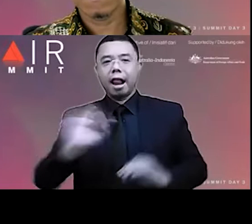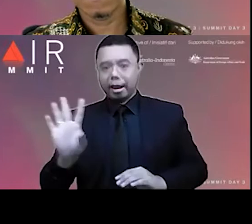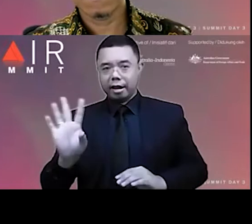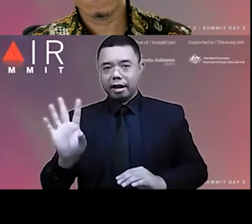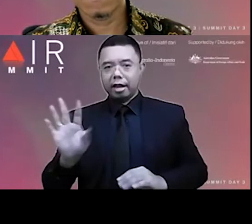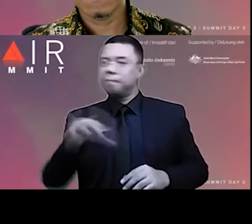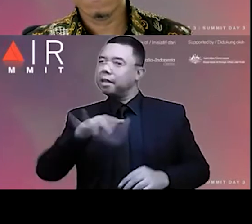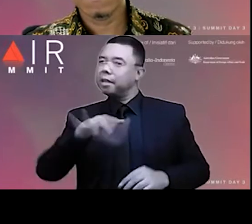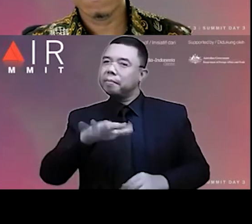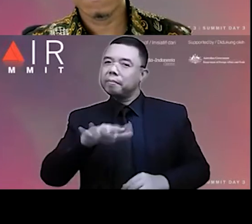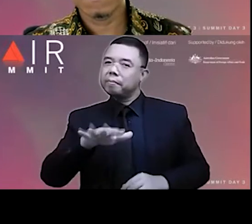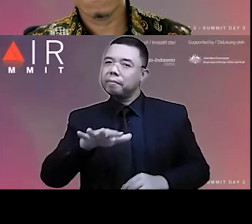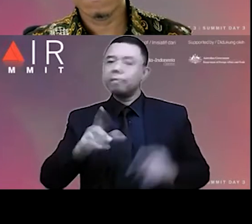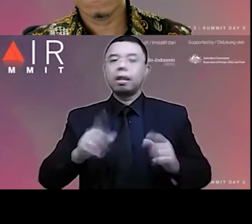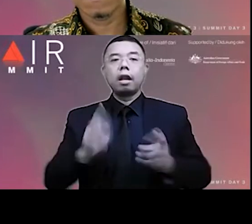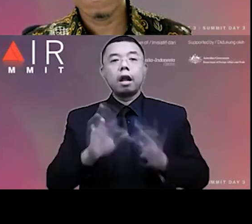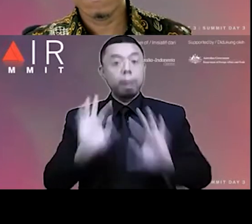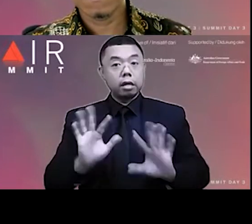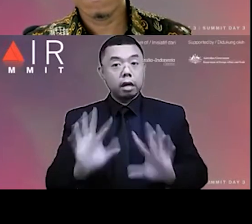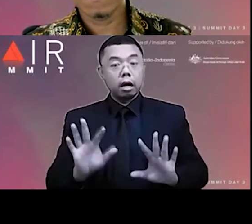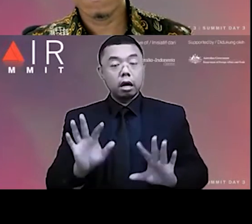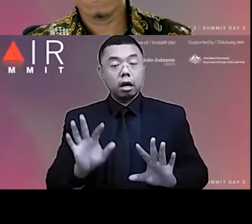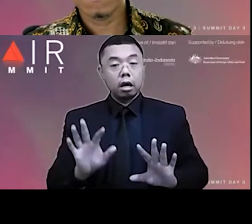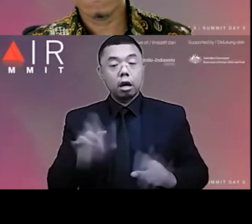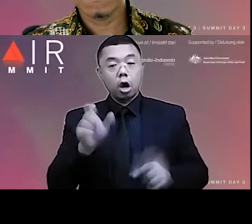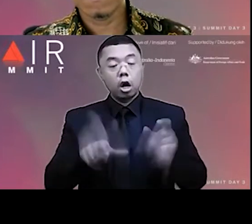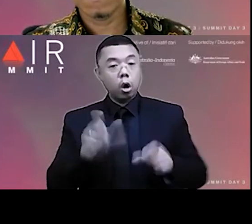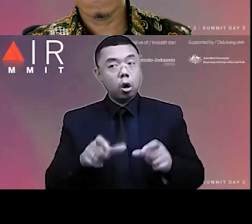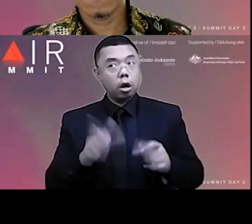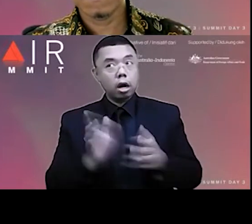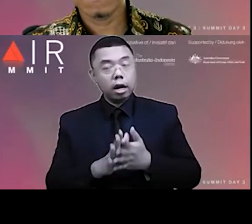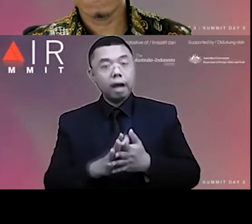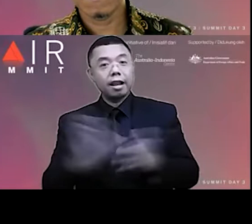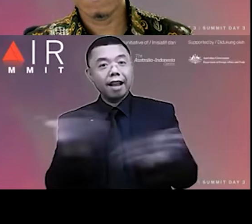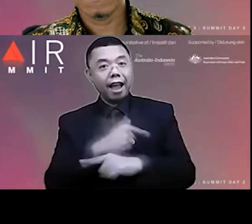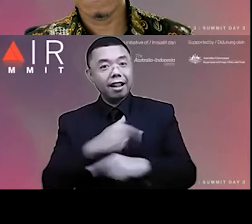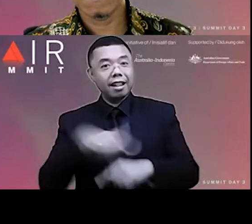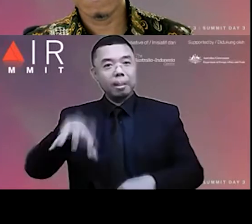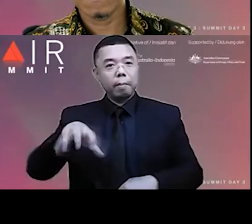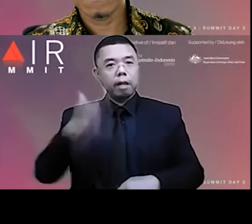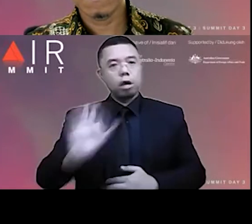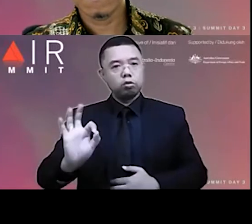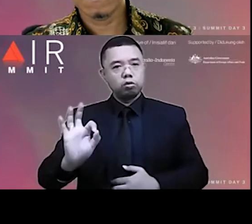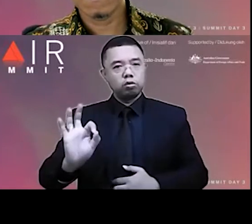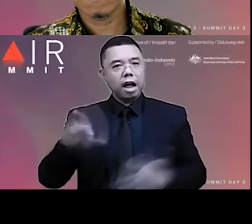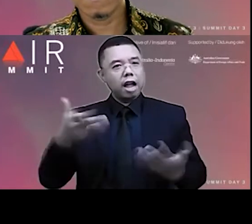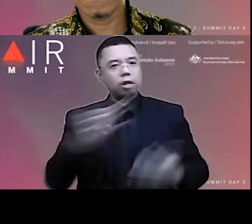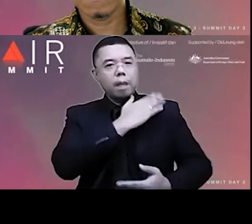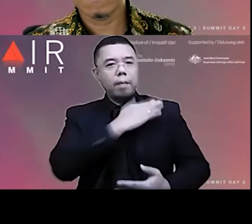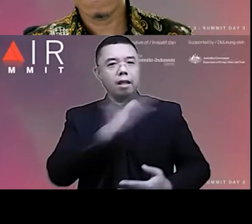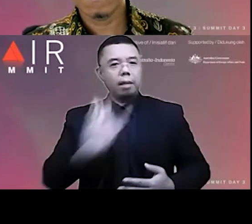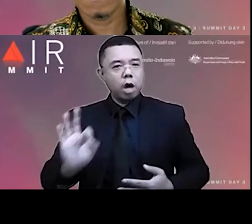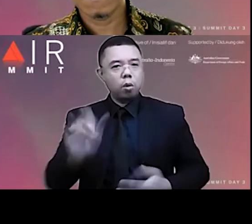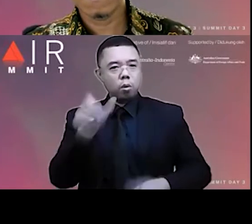competitions for new positions. So tourism workers who lost jobs in the current moment will have great difficulty